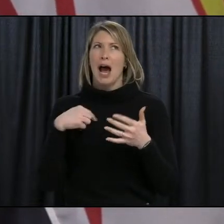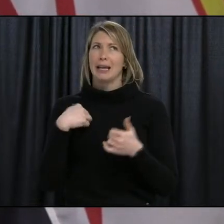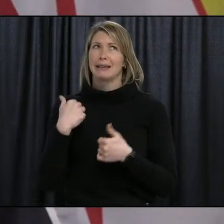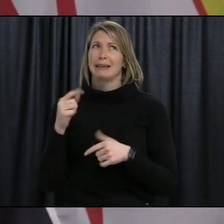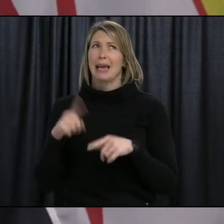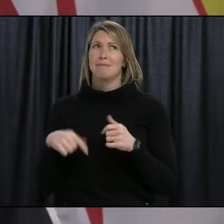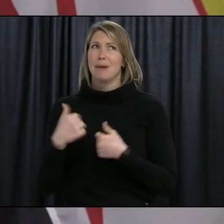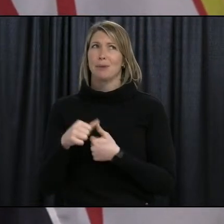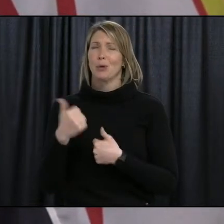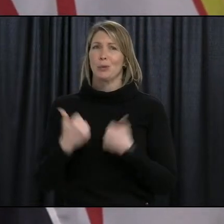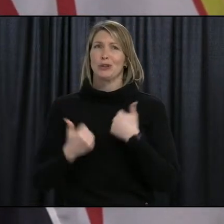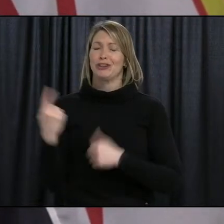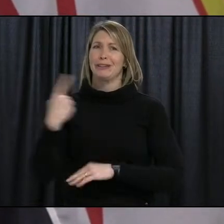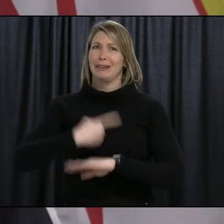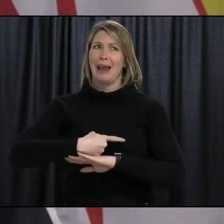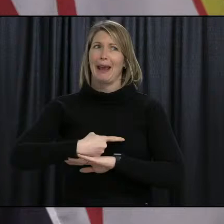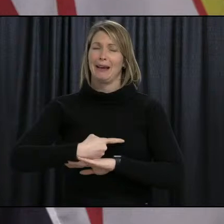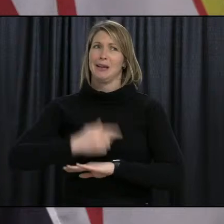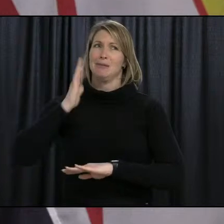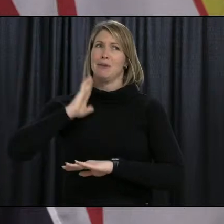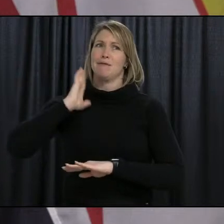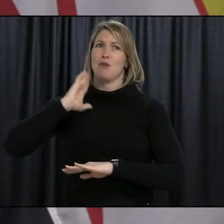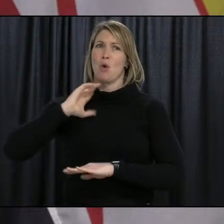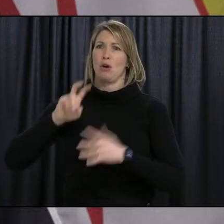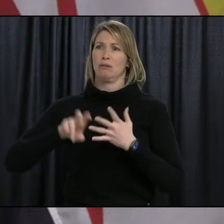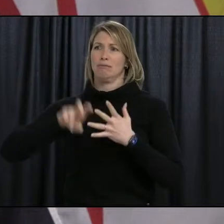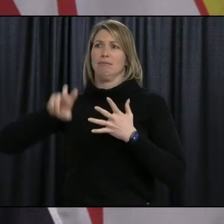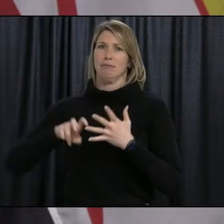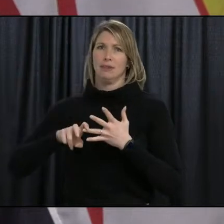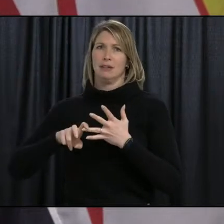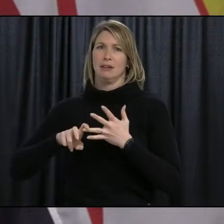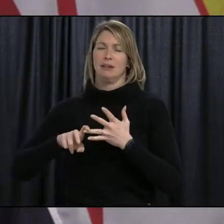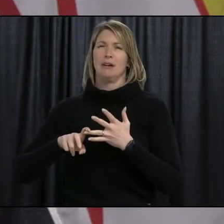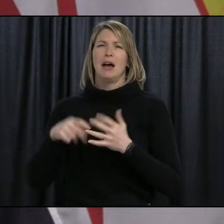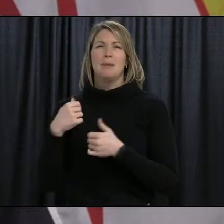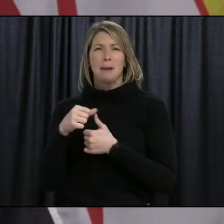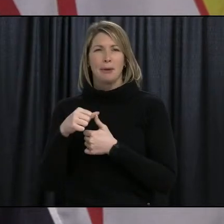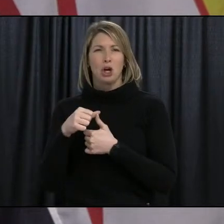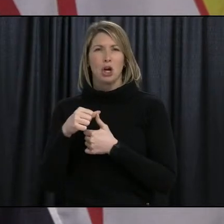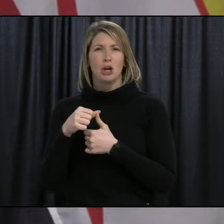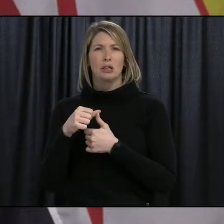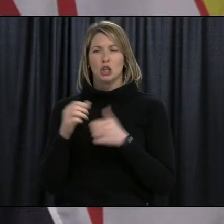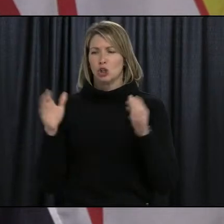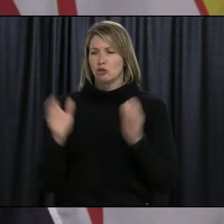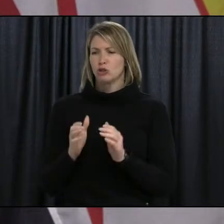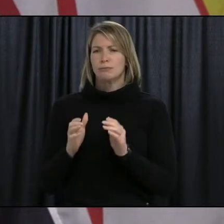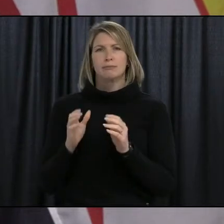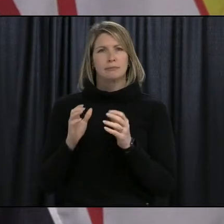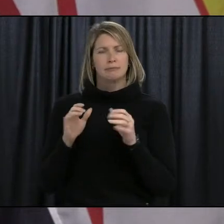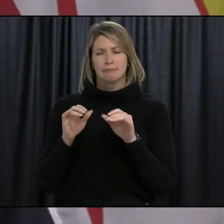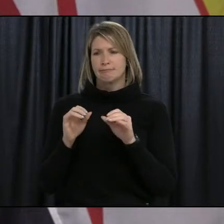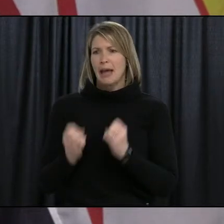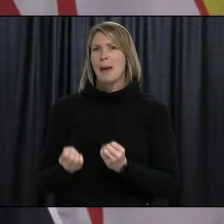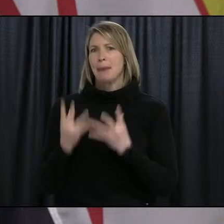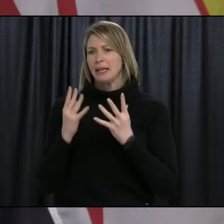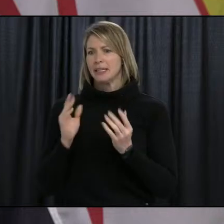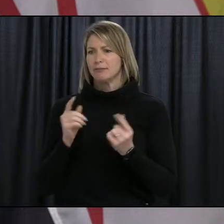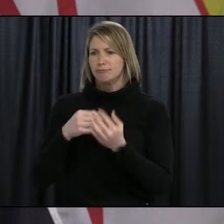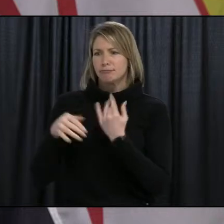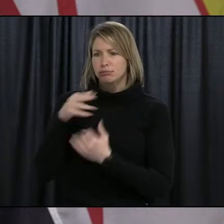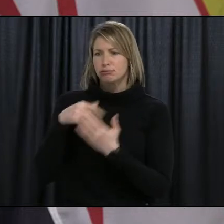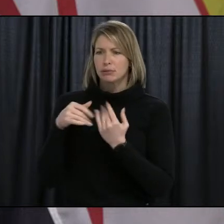was now, but when we did, we started a little conservatively and our gathering sizes were down, but we gradually increased